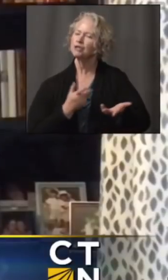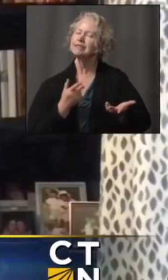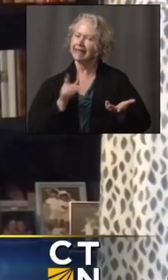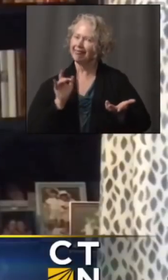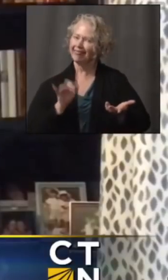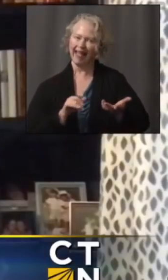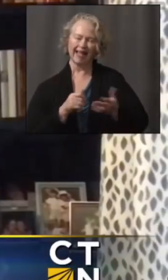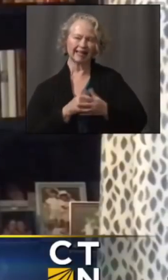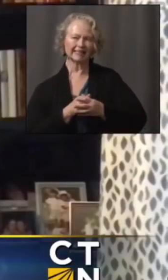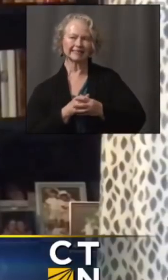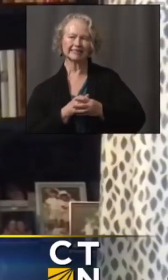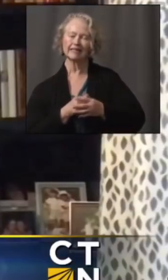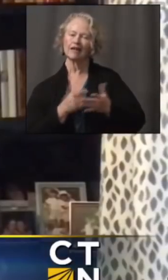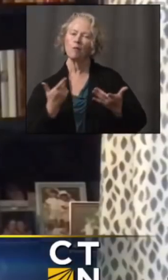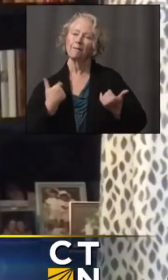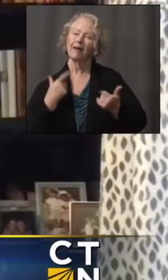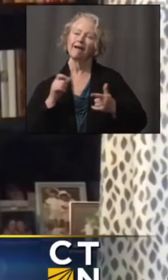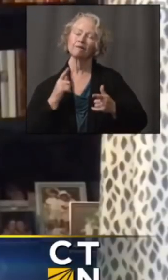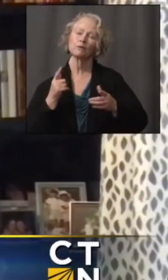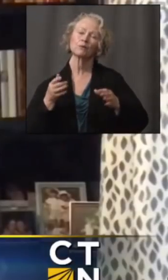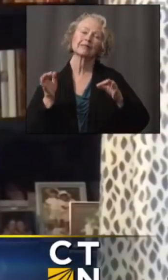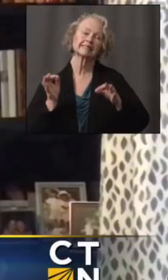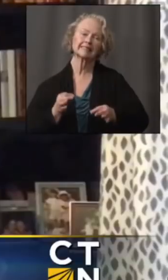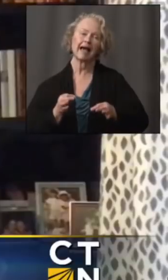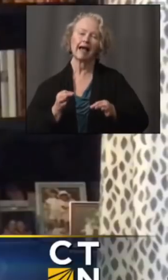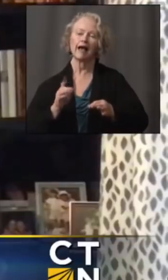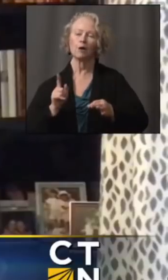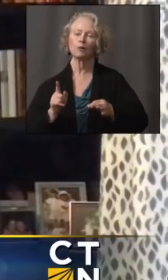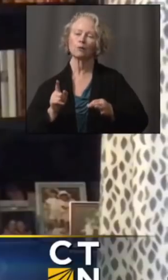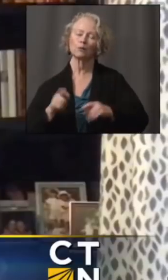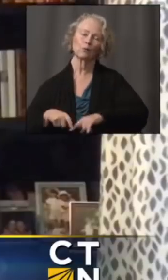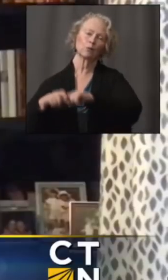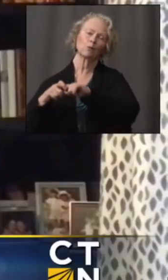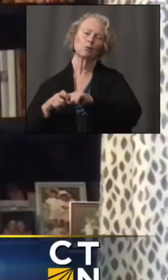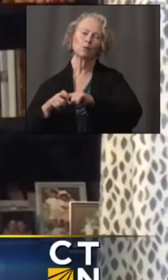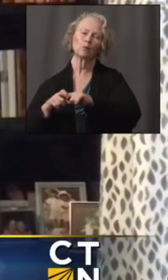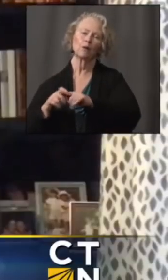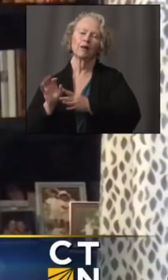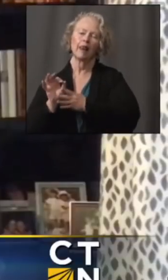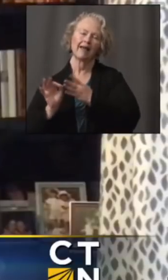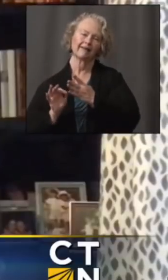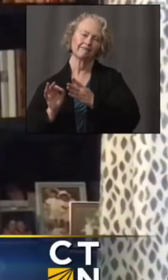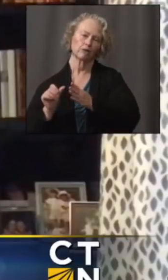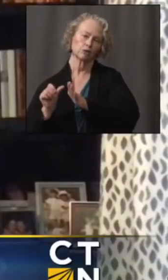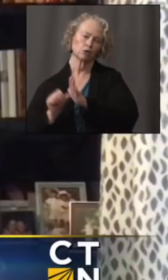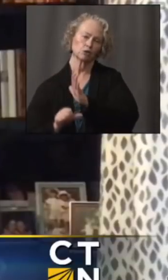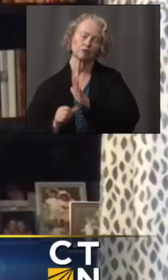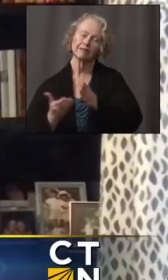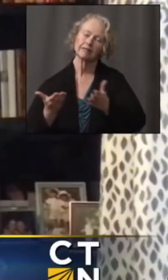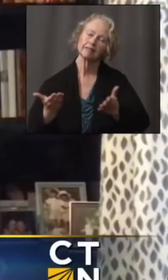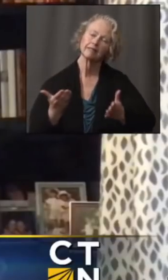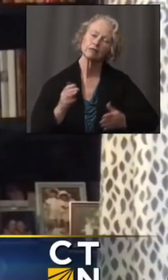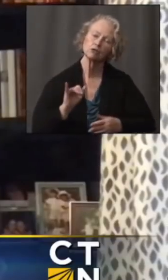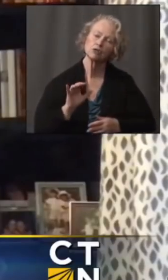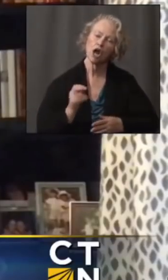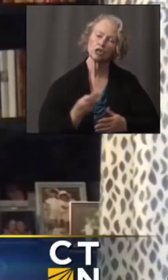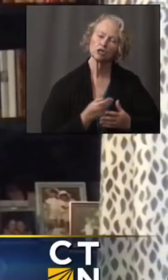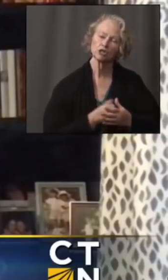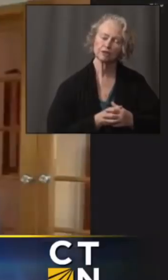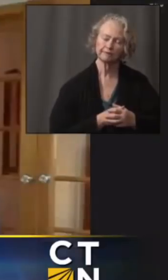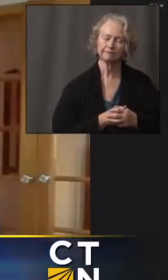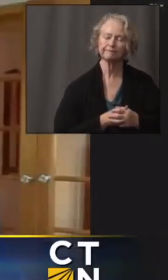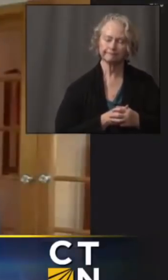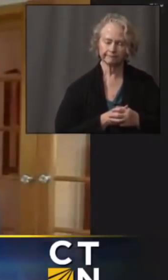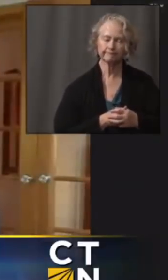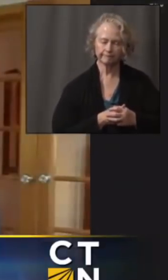elective surgery as time goes on going forward. Those are some of the priorities. But Josh, do you want to add to that? That's